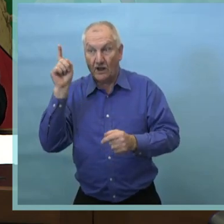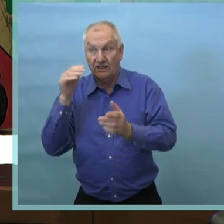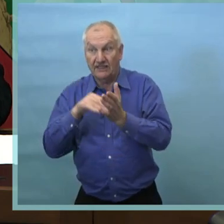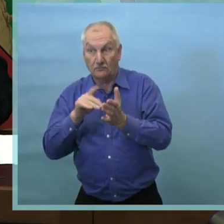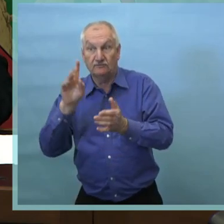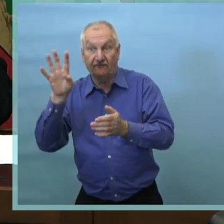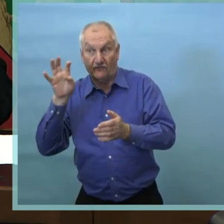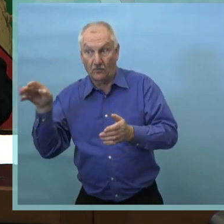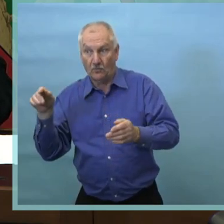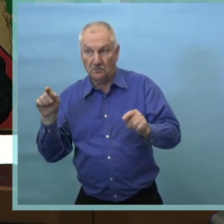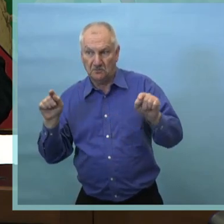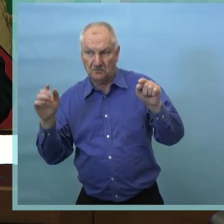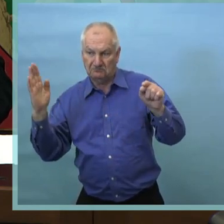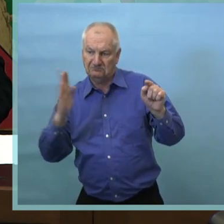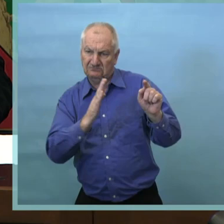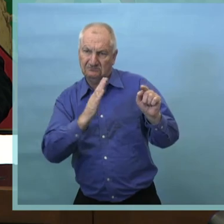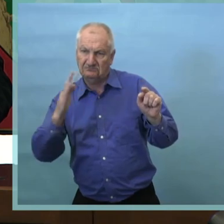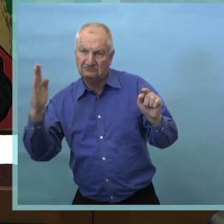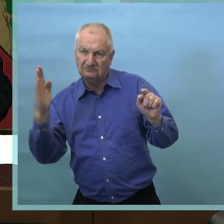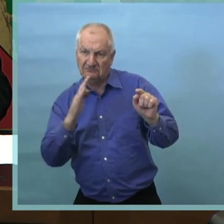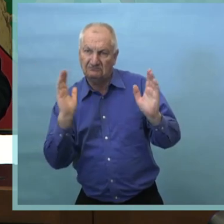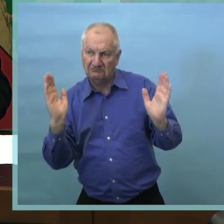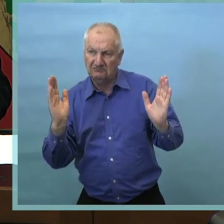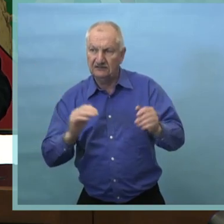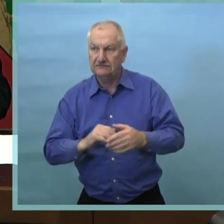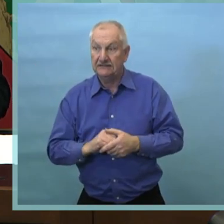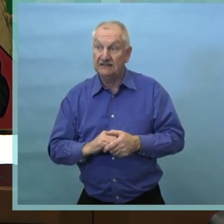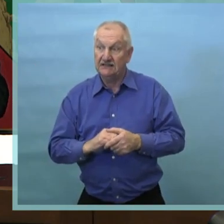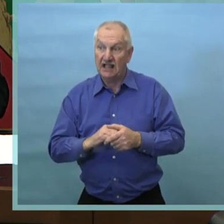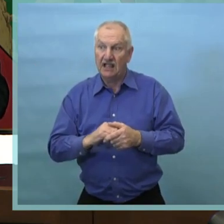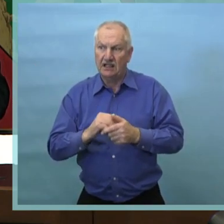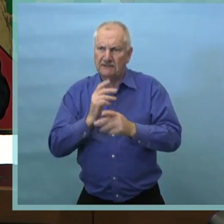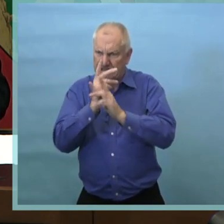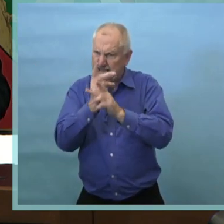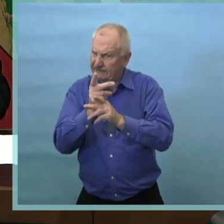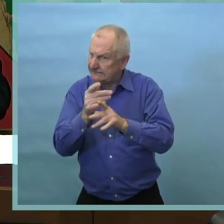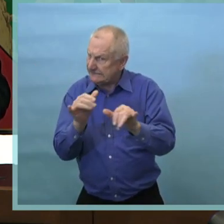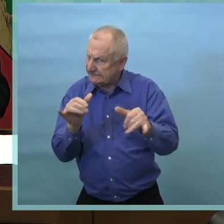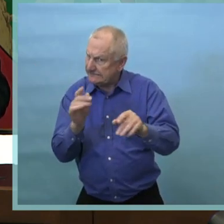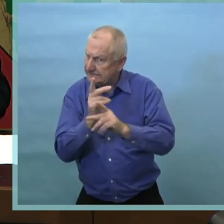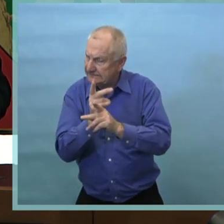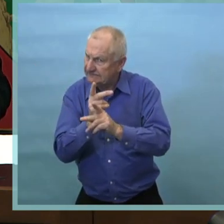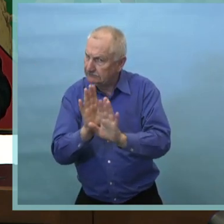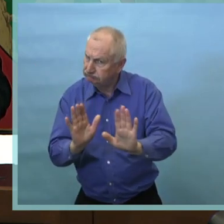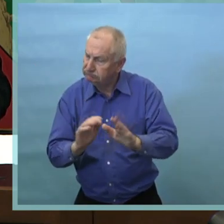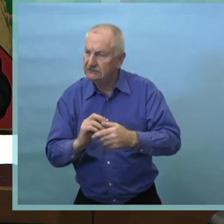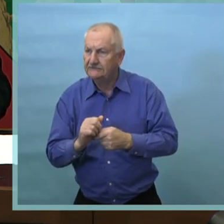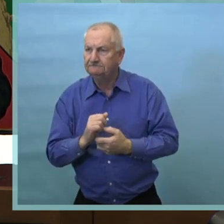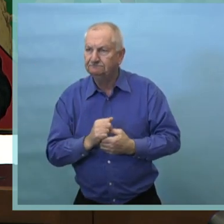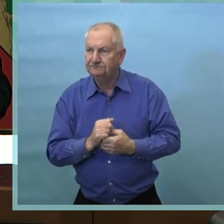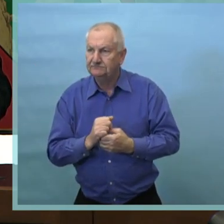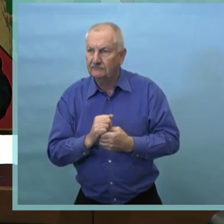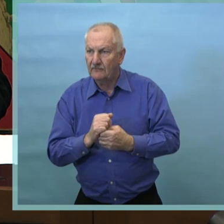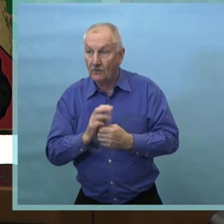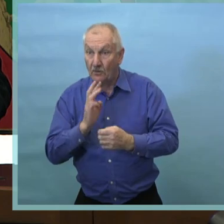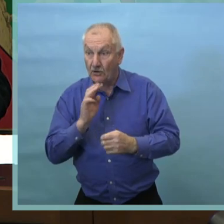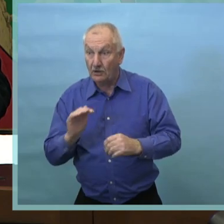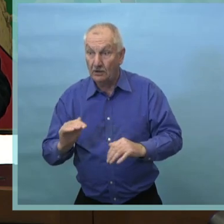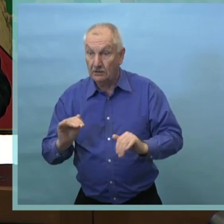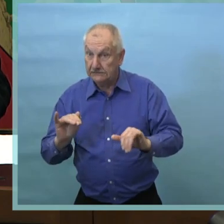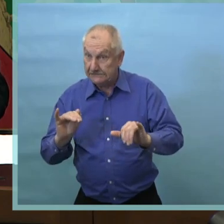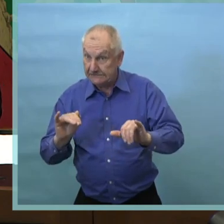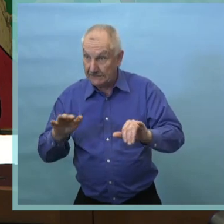feet. So we actually are going to have to be very careful that we allow enough water to remain within the Shellmouth